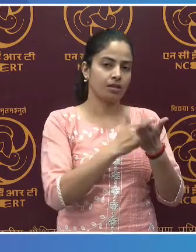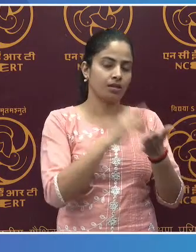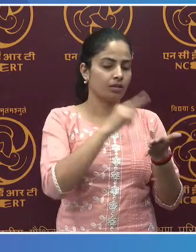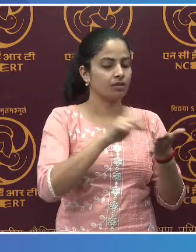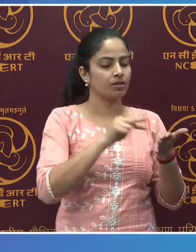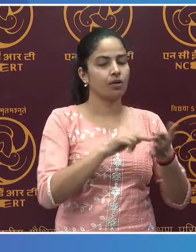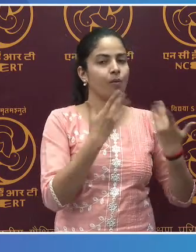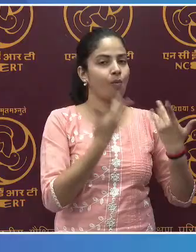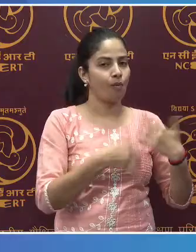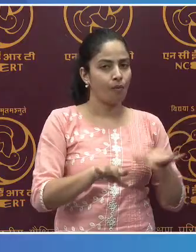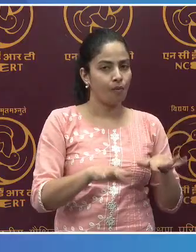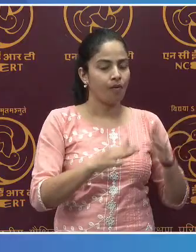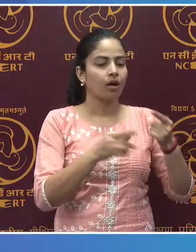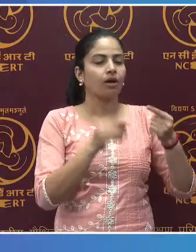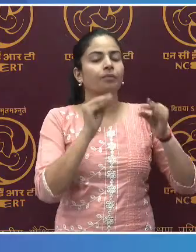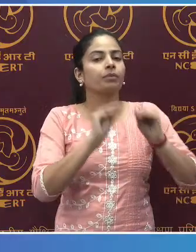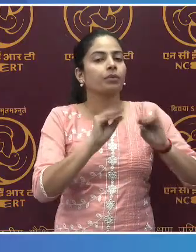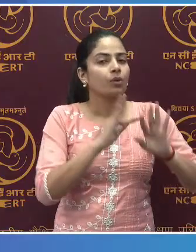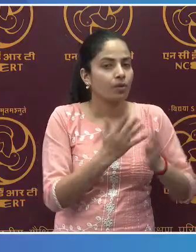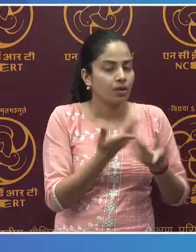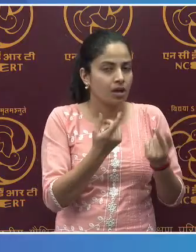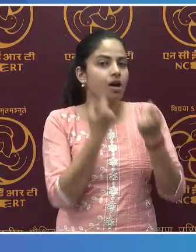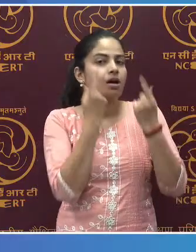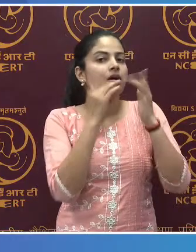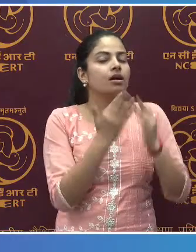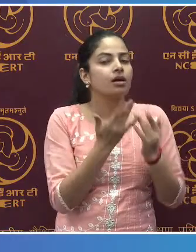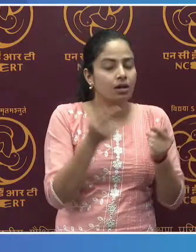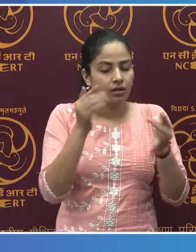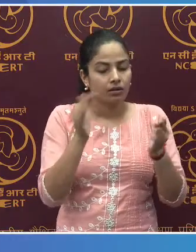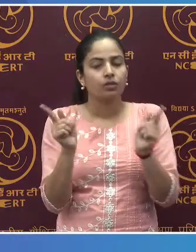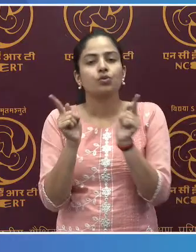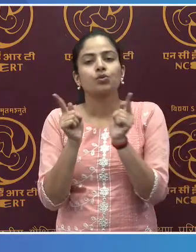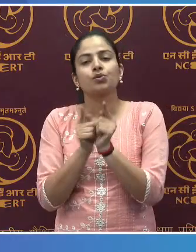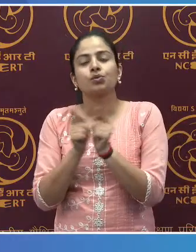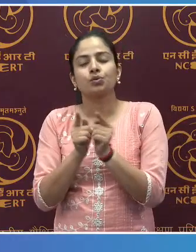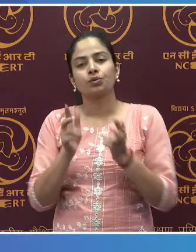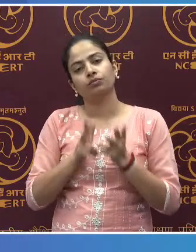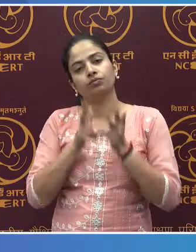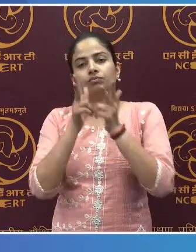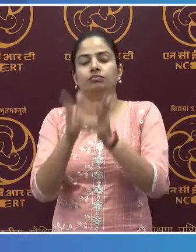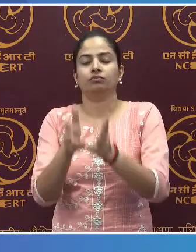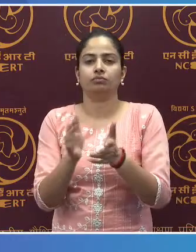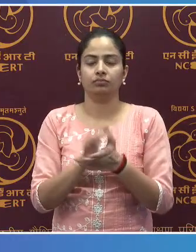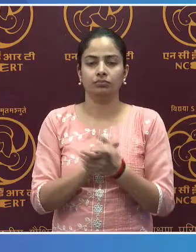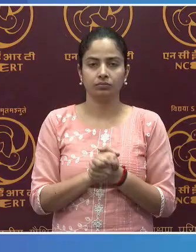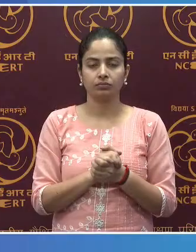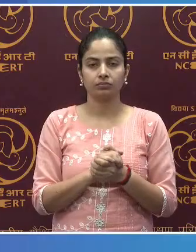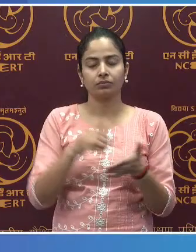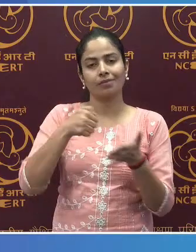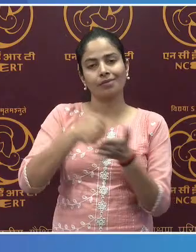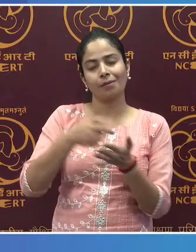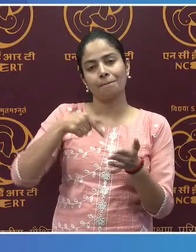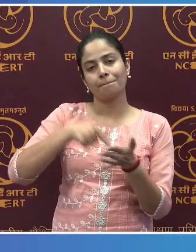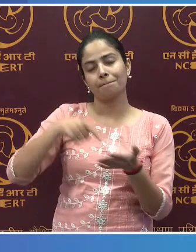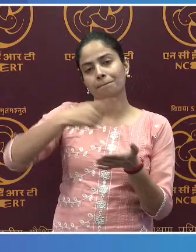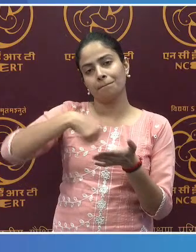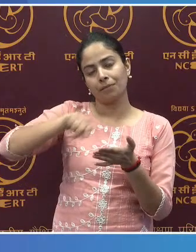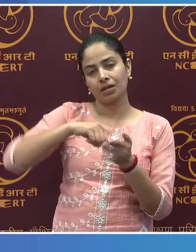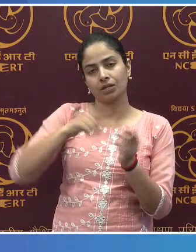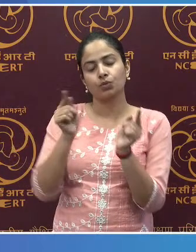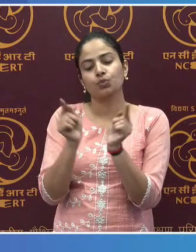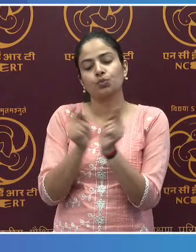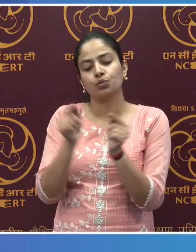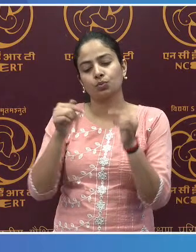have taught, what we have understood in this chapter, that is given in the before we move on. So this is the basically précis or